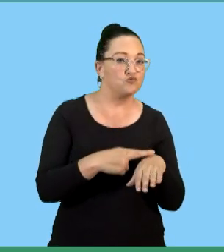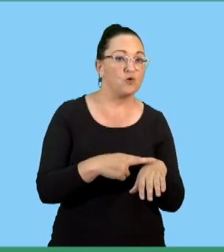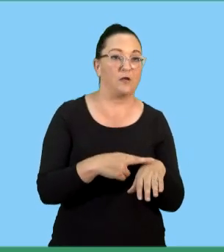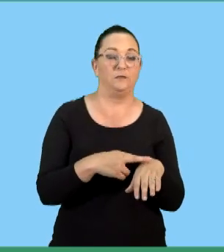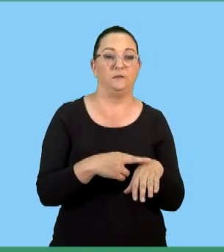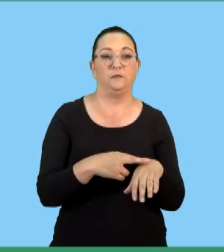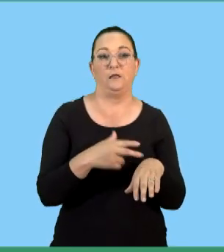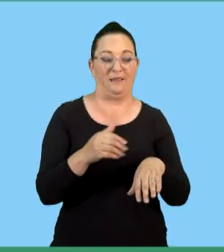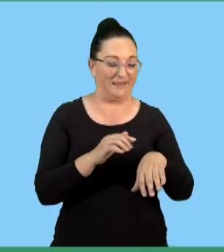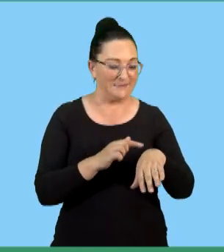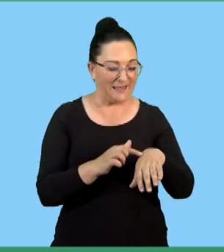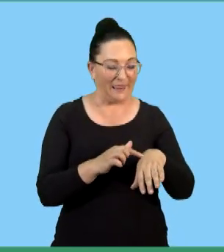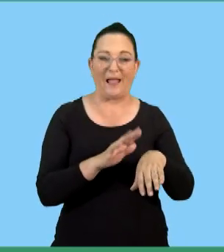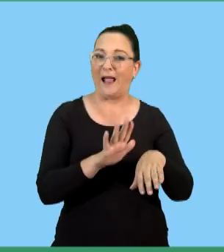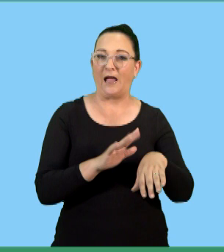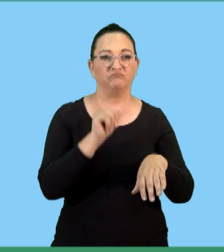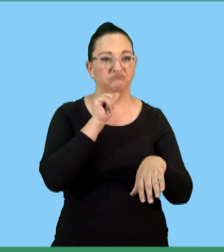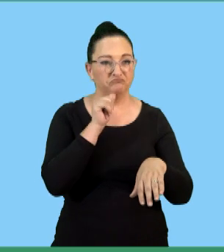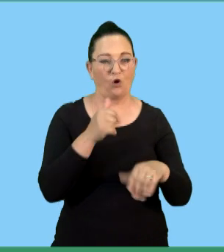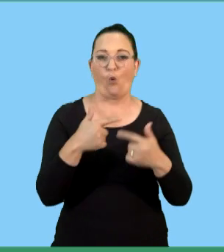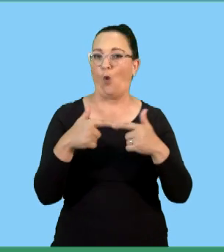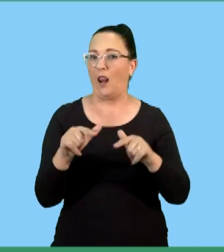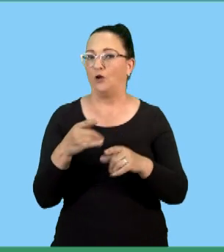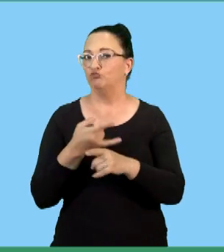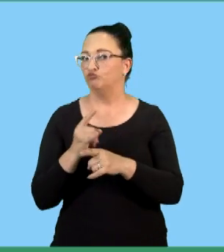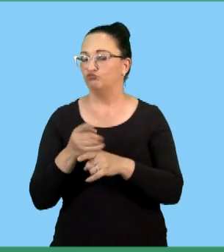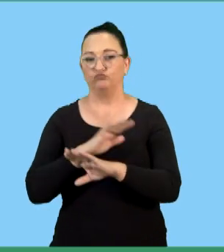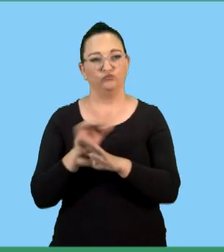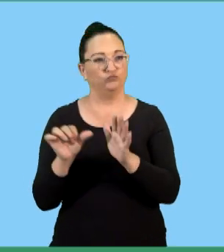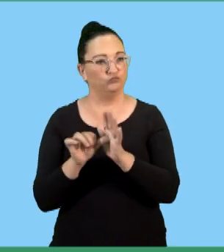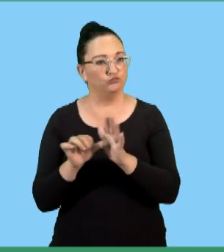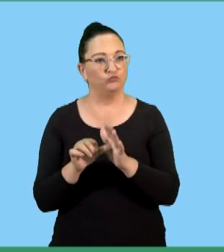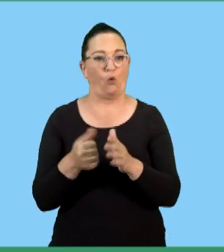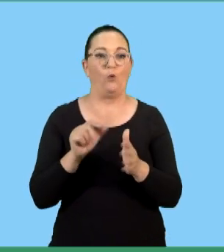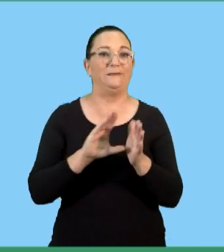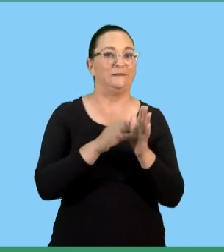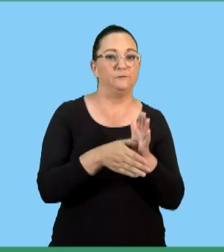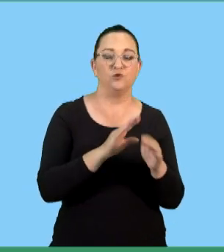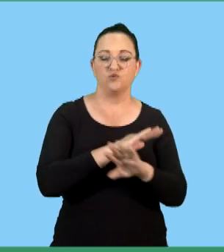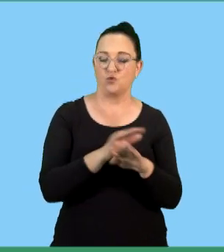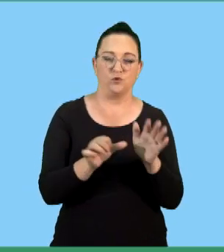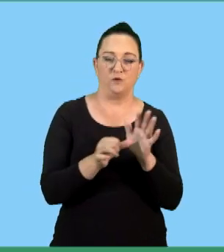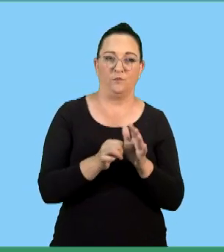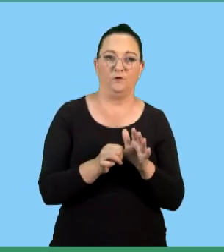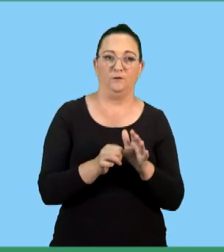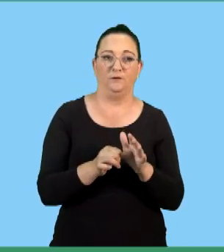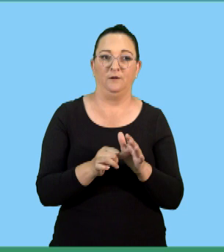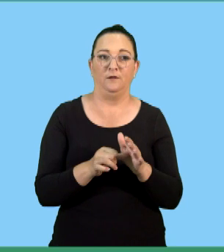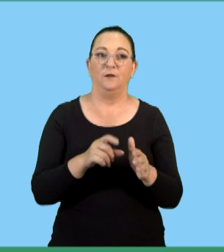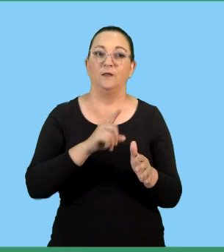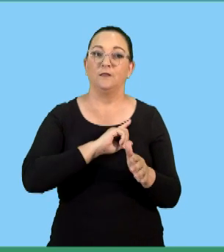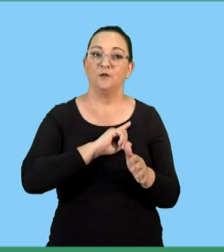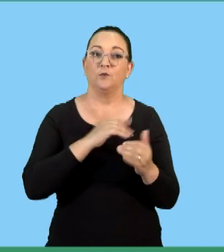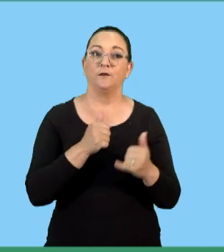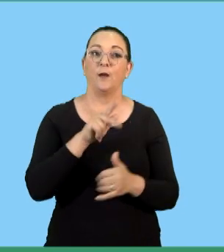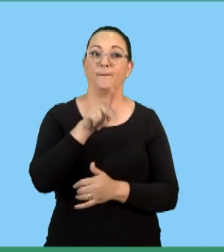their color, the color of their skin, regardless of the language that they're speaking, regardless of their disability. So basically here we are referring to what?